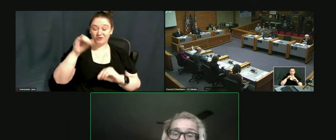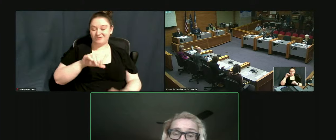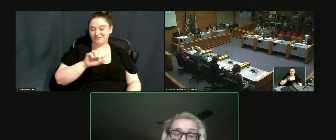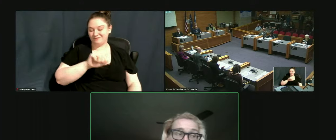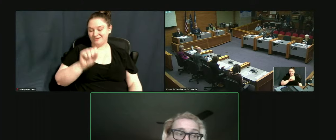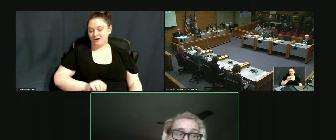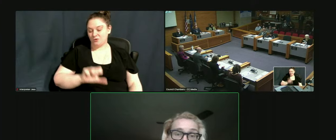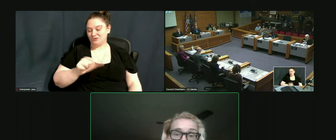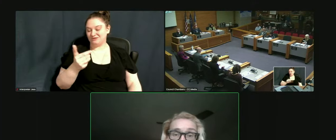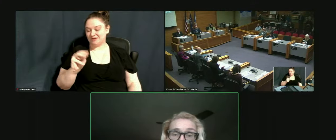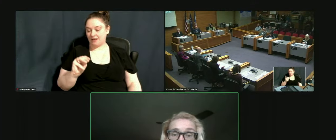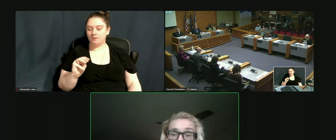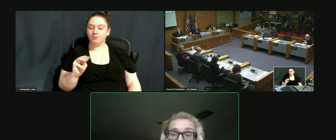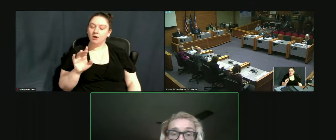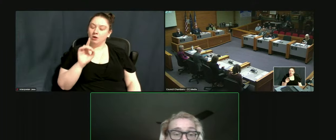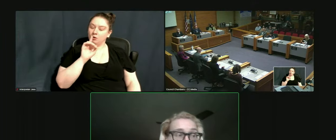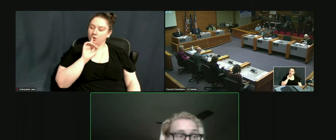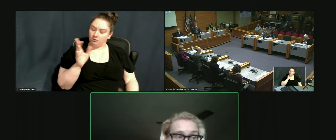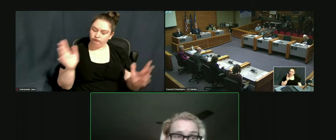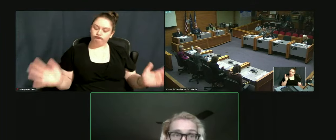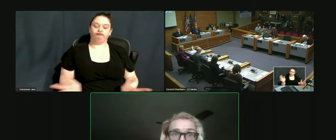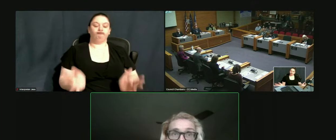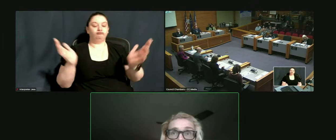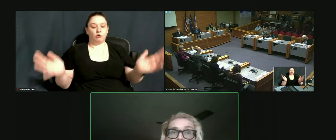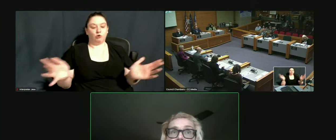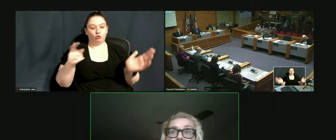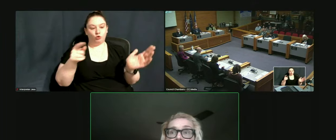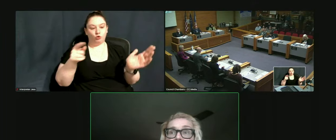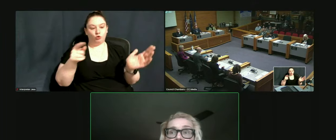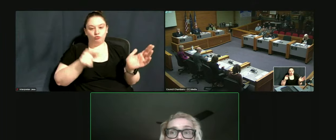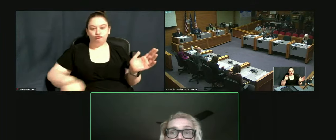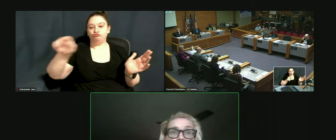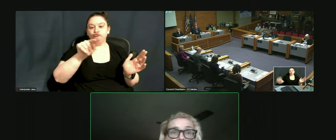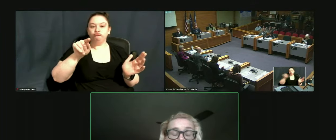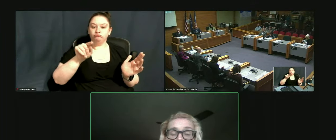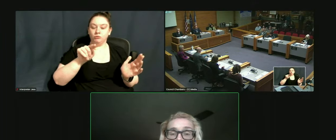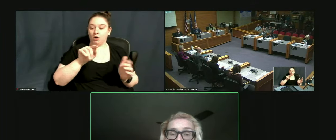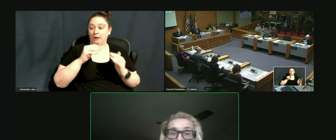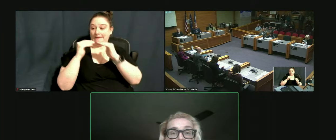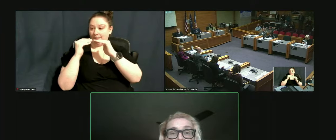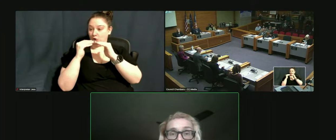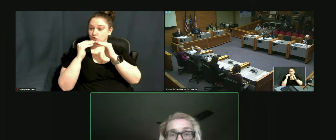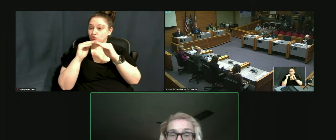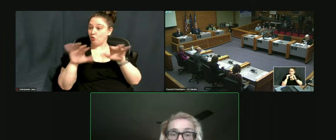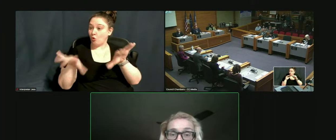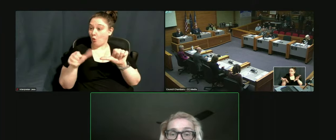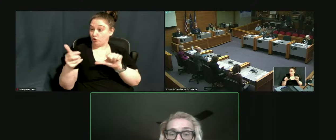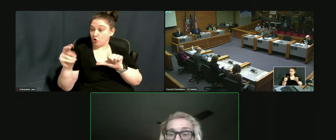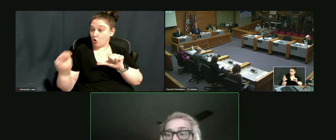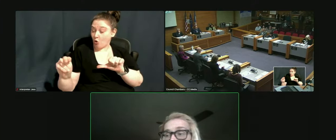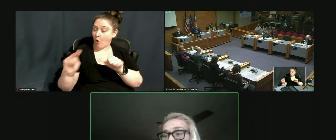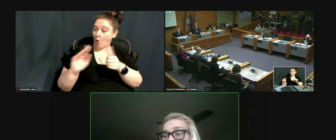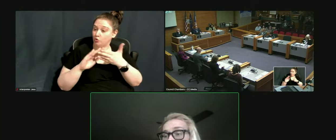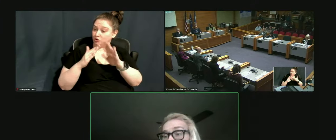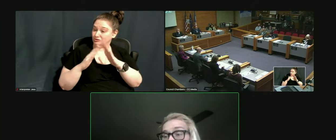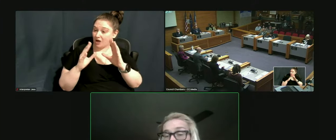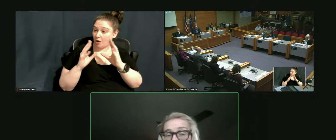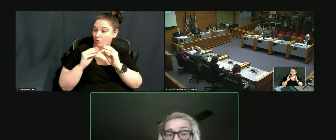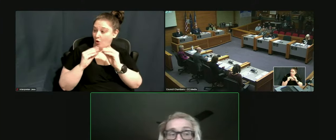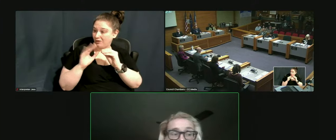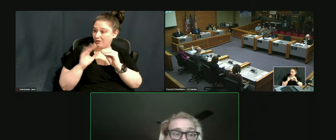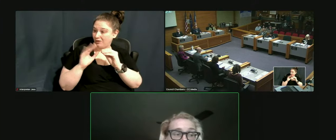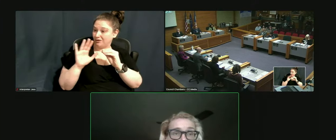before, I certainly encourage my peers for other parts of South Salem to host town halls in your neck of the woods to ensure